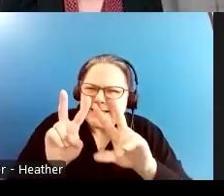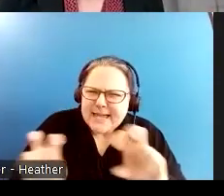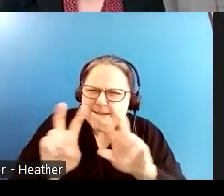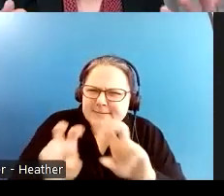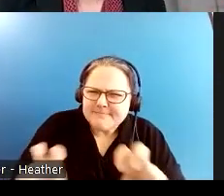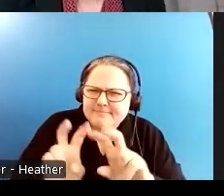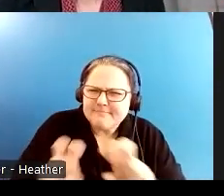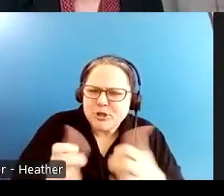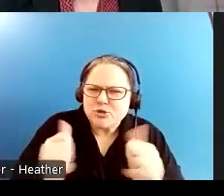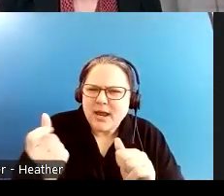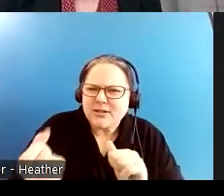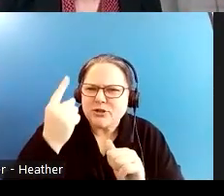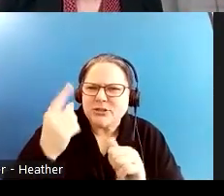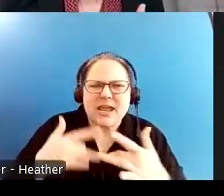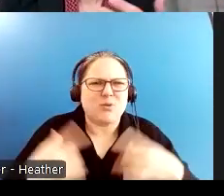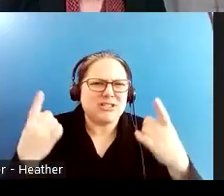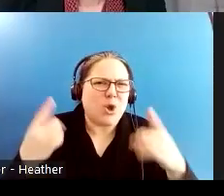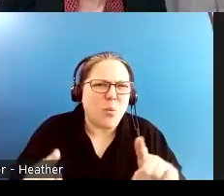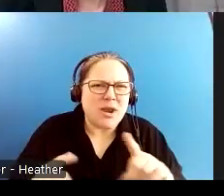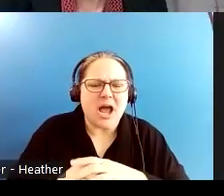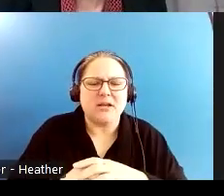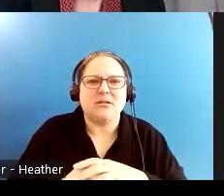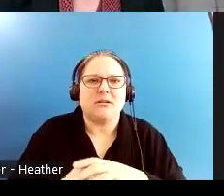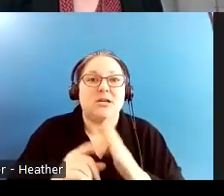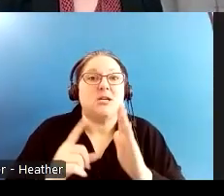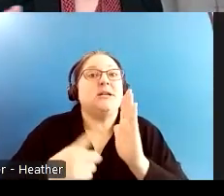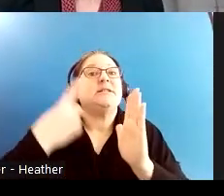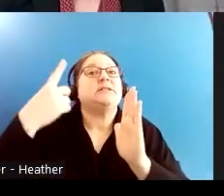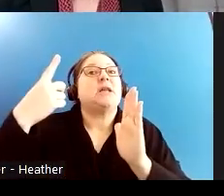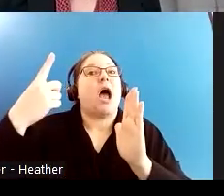what's going on. And sometimes, like very occasionally,